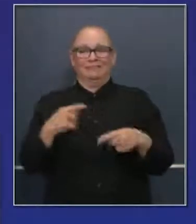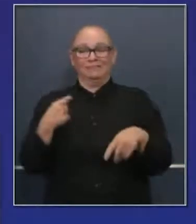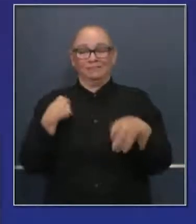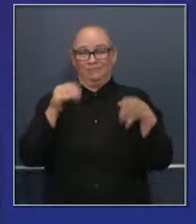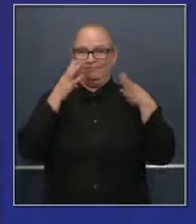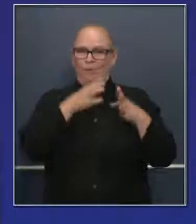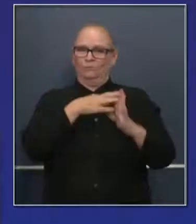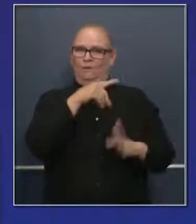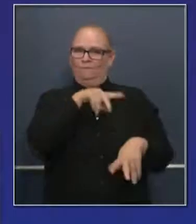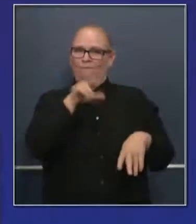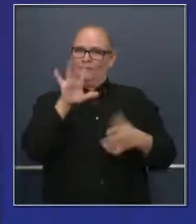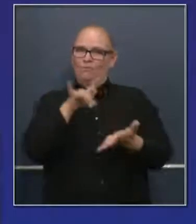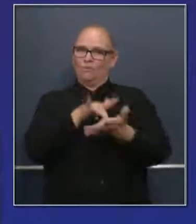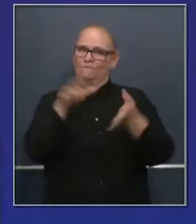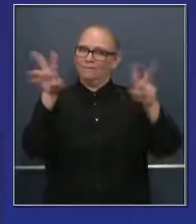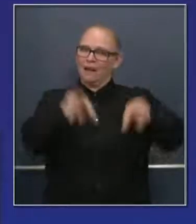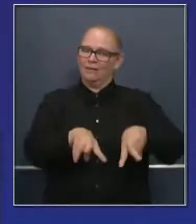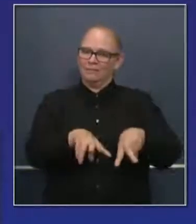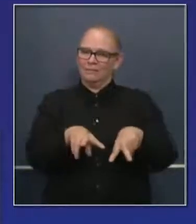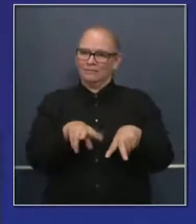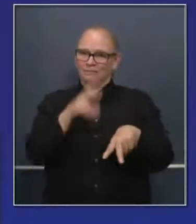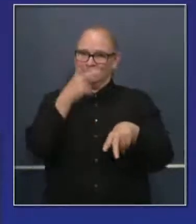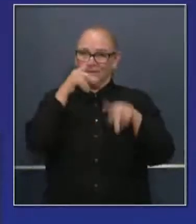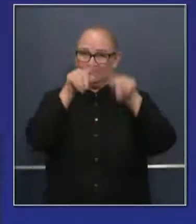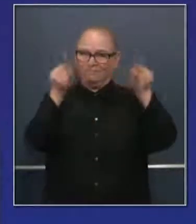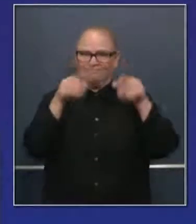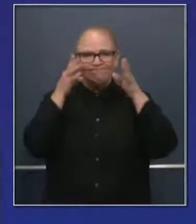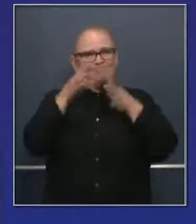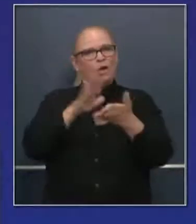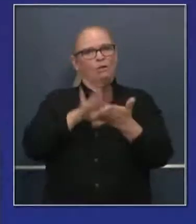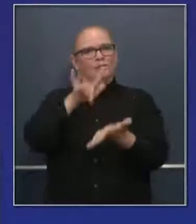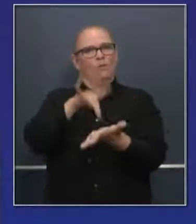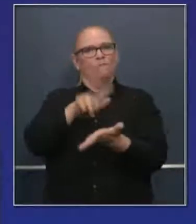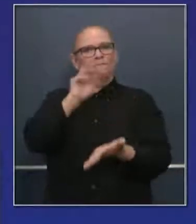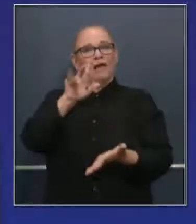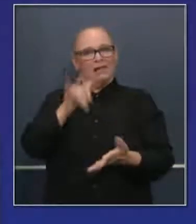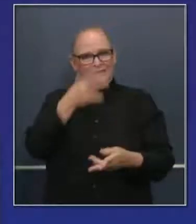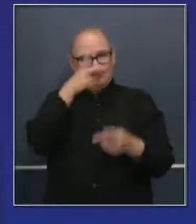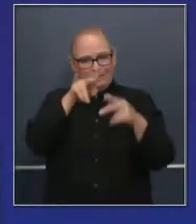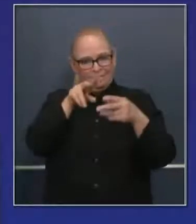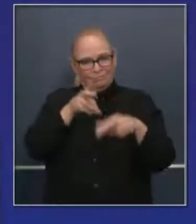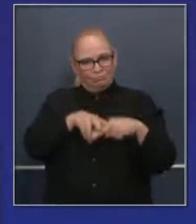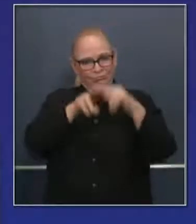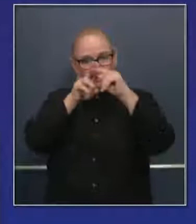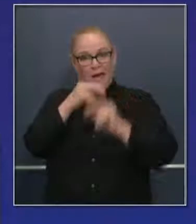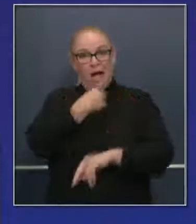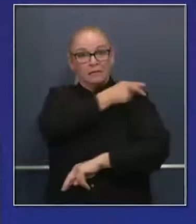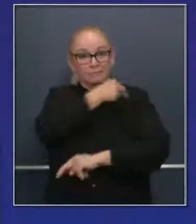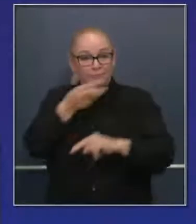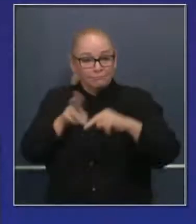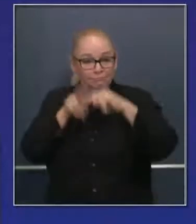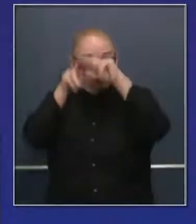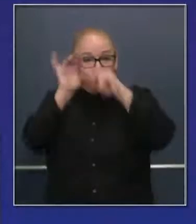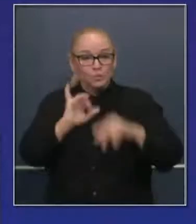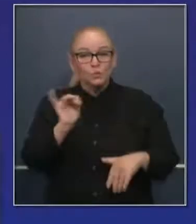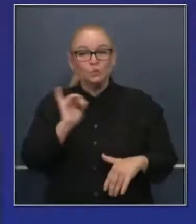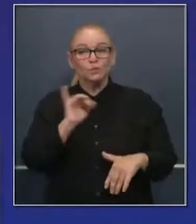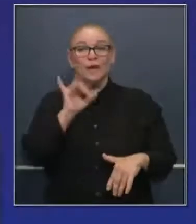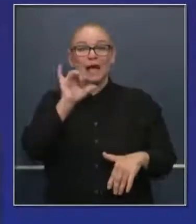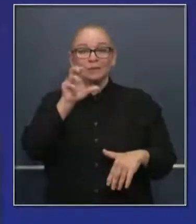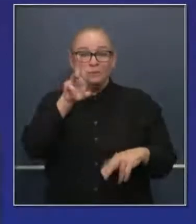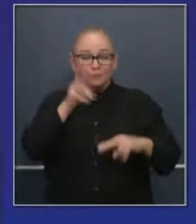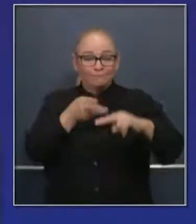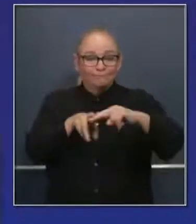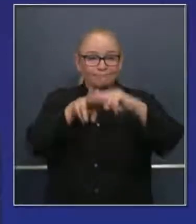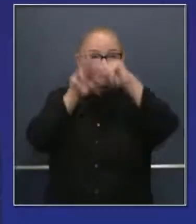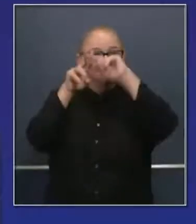slide underscores the concerns. You're starting to see the hospitalization and ICU rates increase, not just positivity rates in the